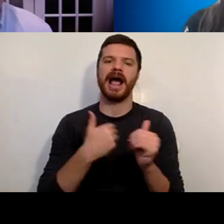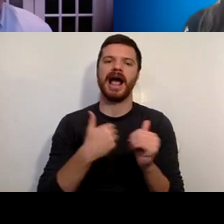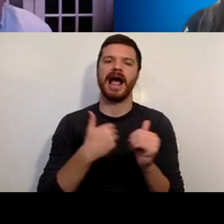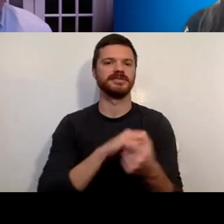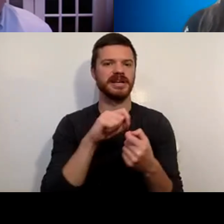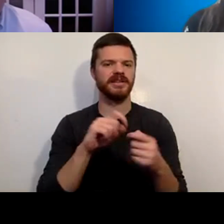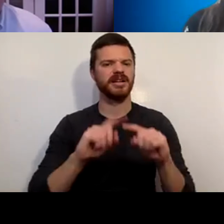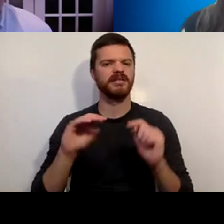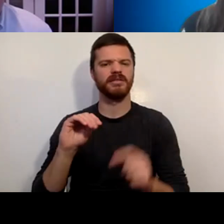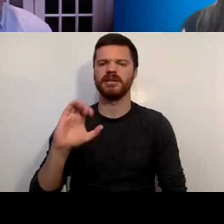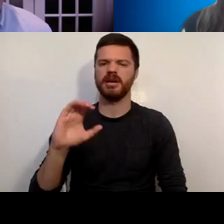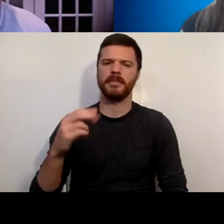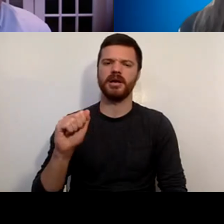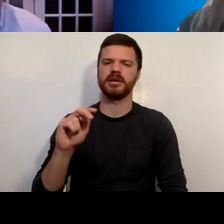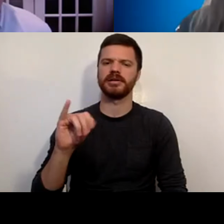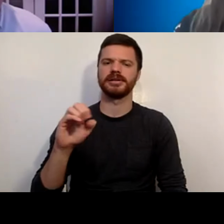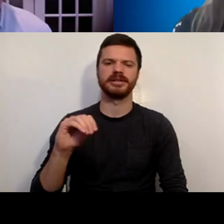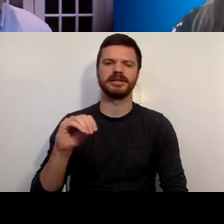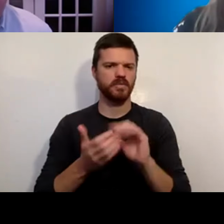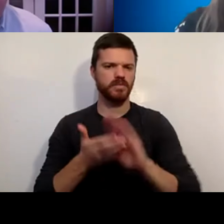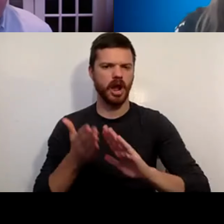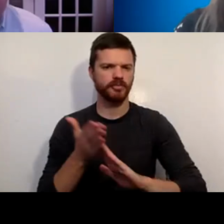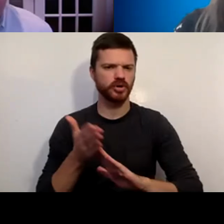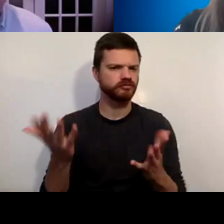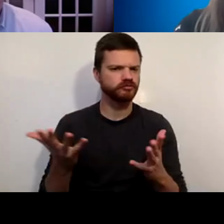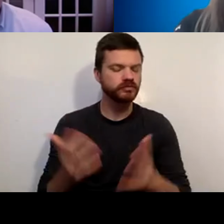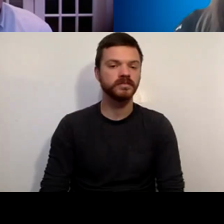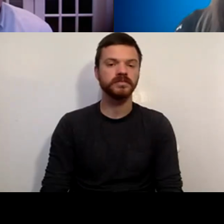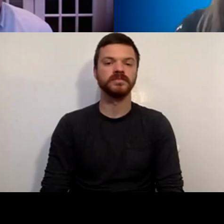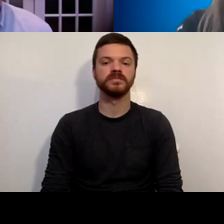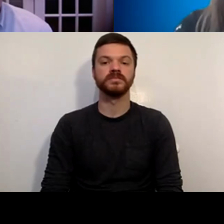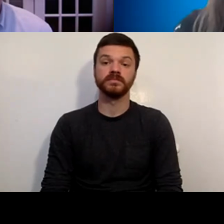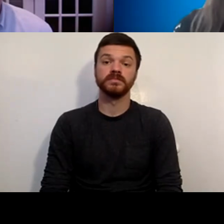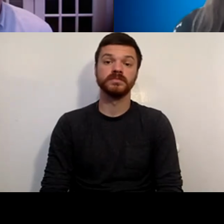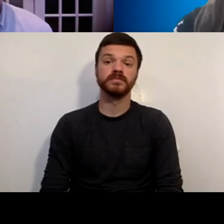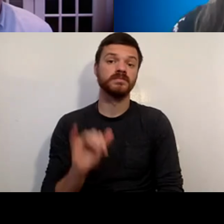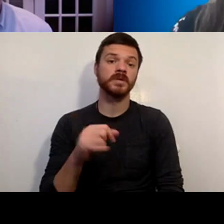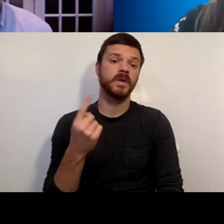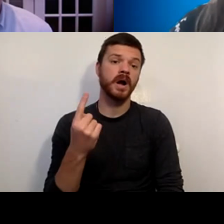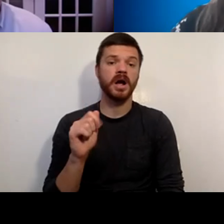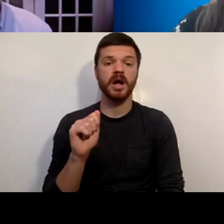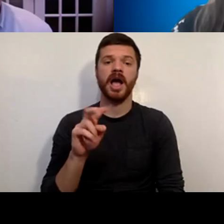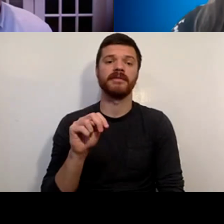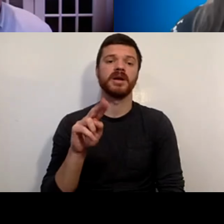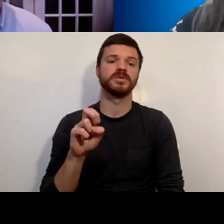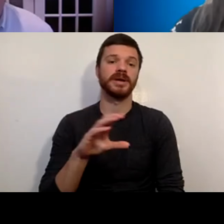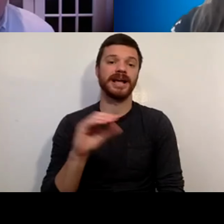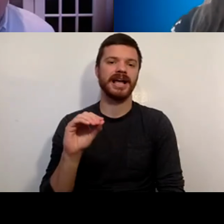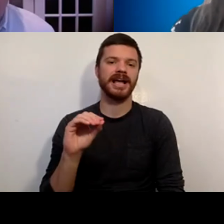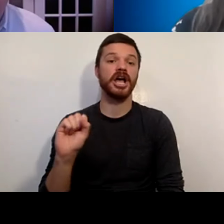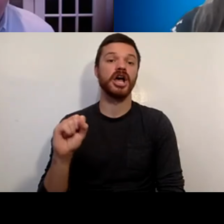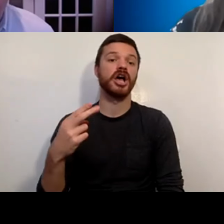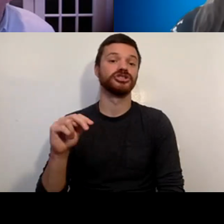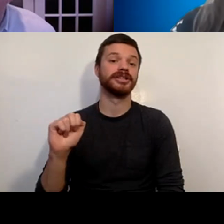these strategies operate through. So I think that's sort of one avenue. And again, Sheena's doing work,